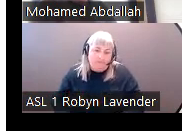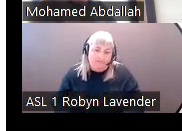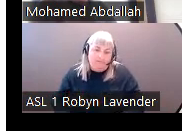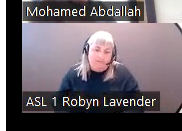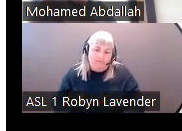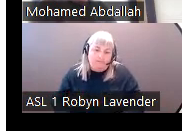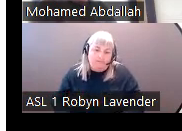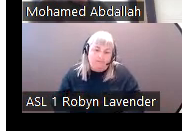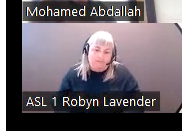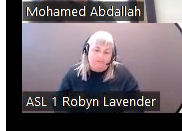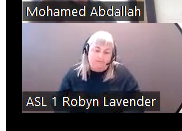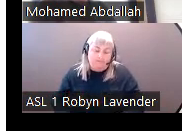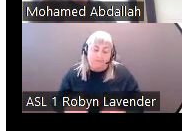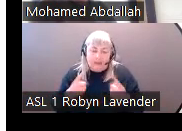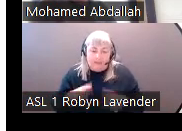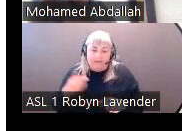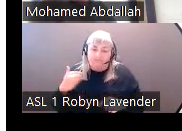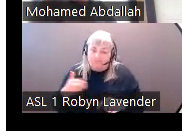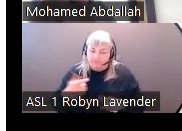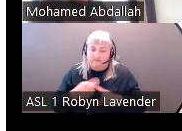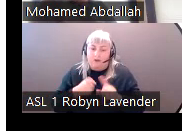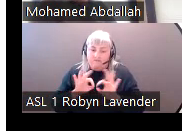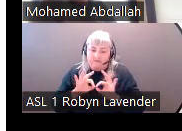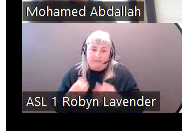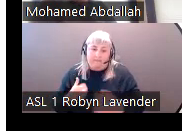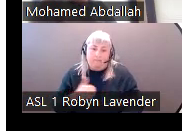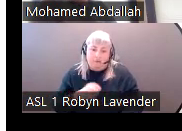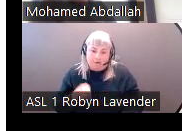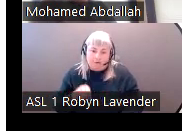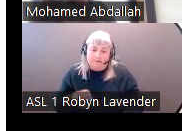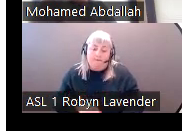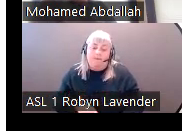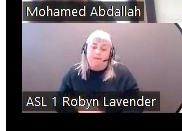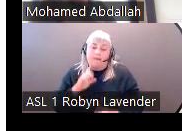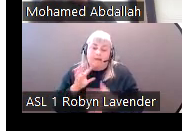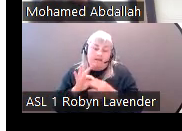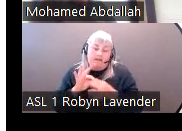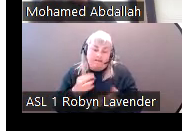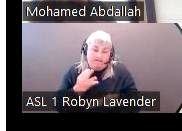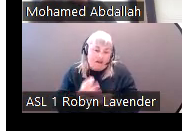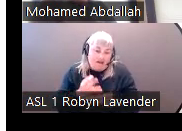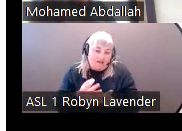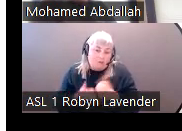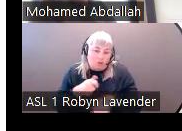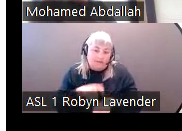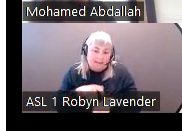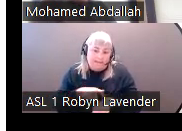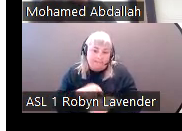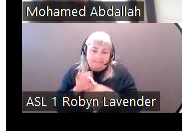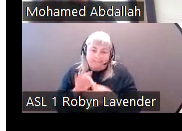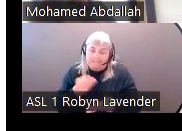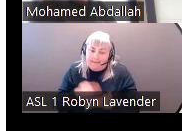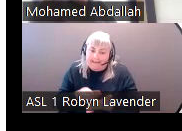A lot of it happens a lot from family members. Mm-hmm. And it's related to finances most of the time as well. I would say